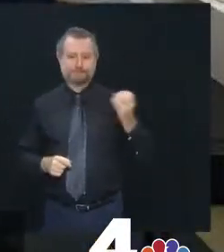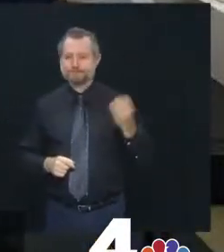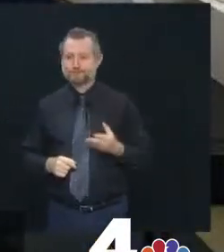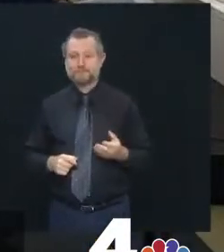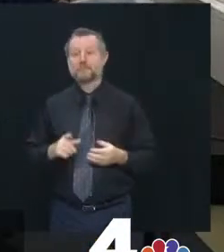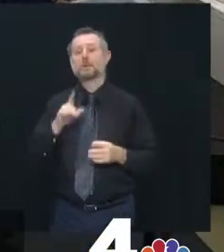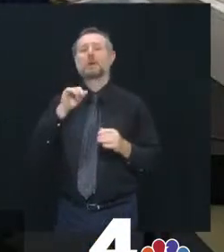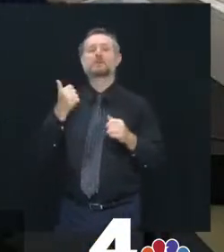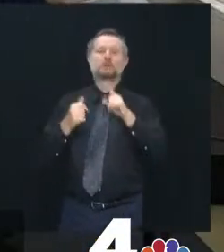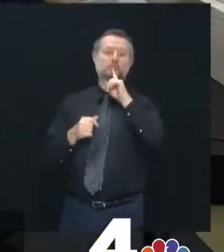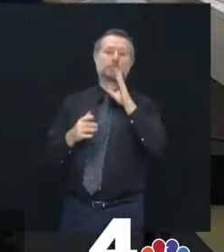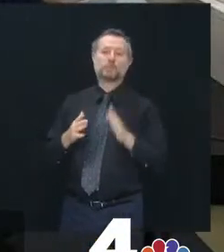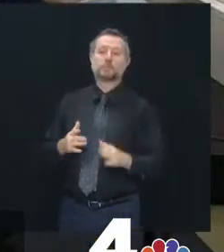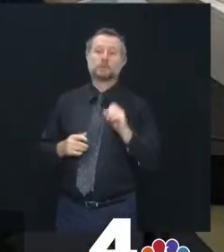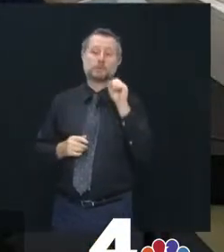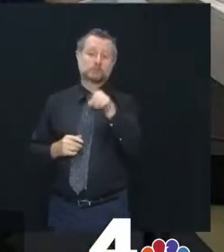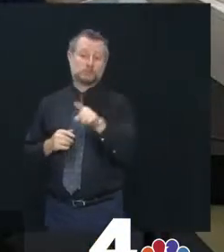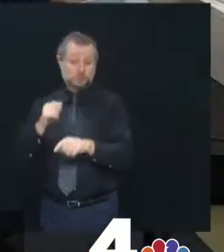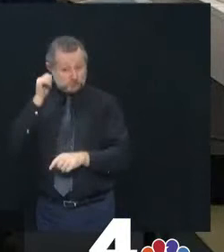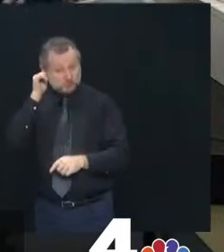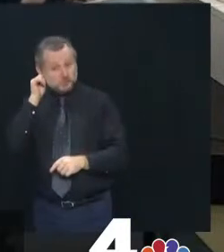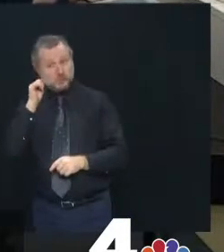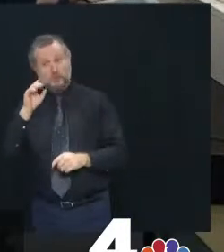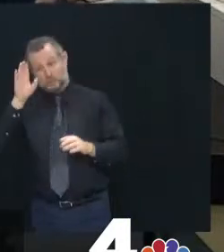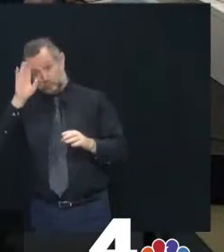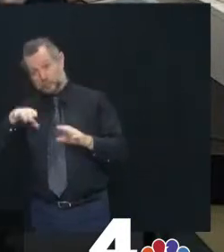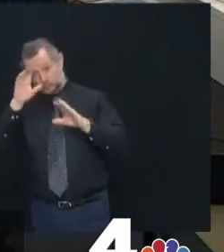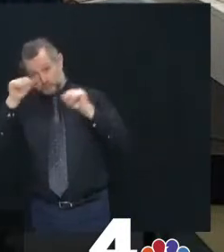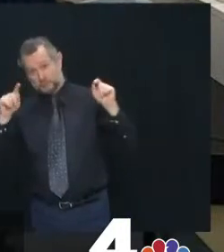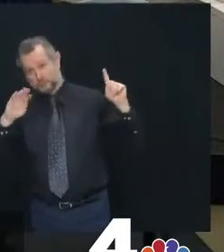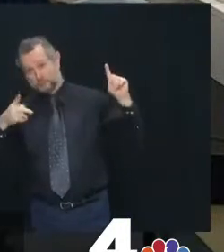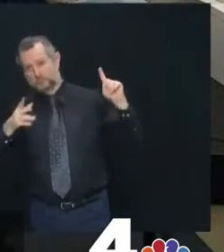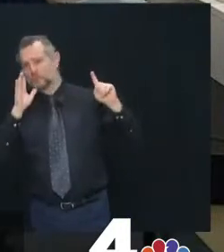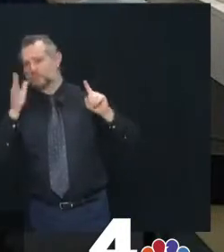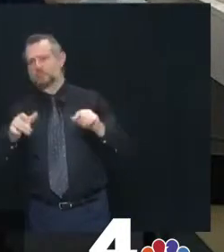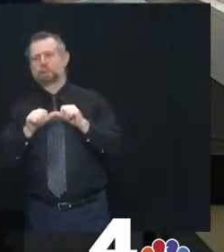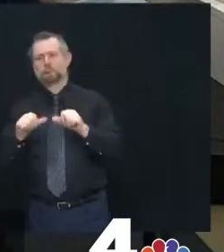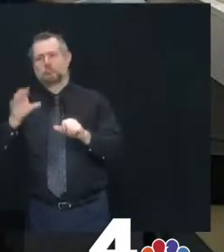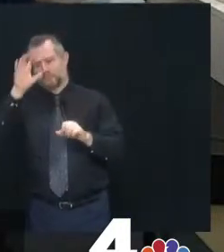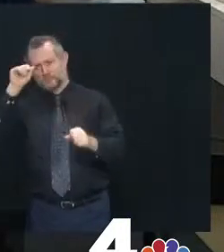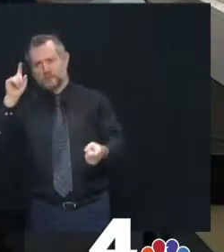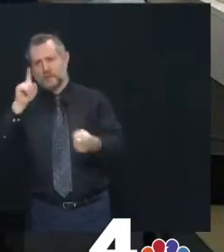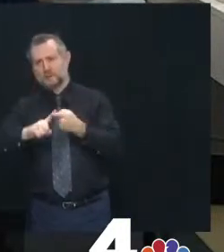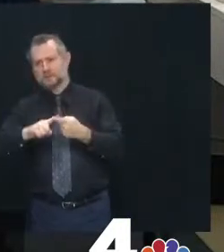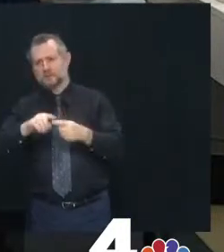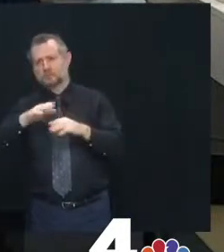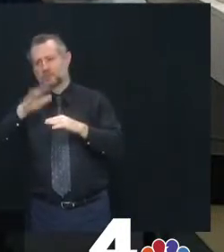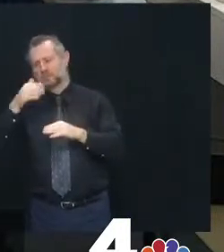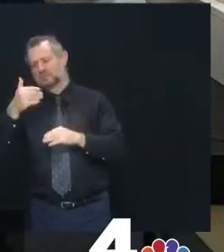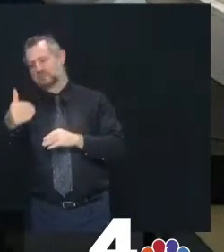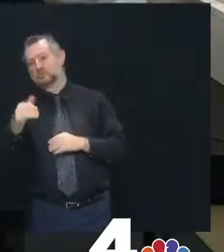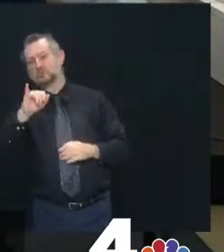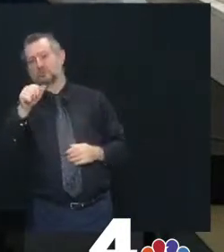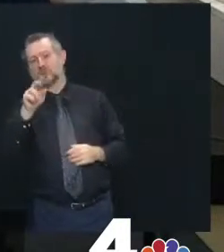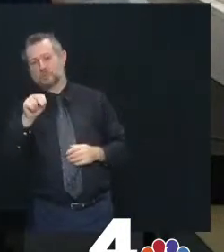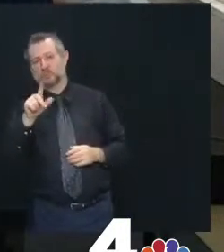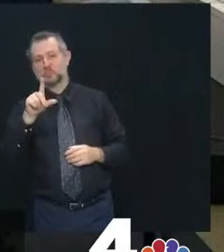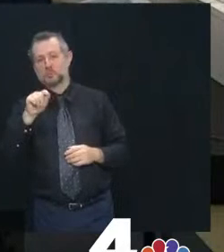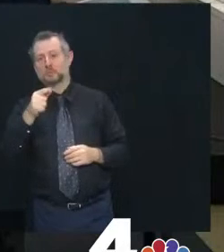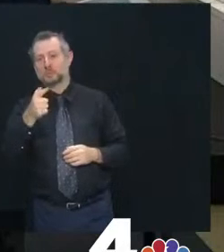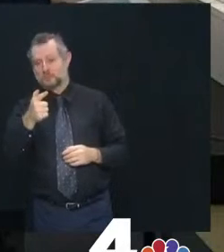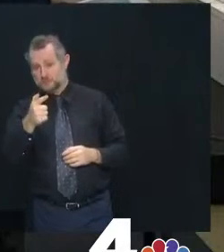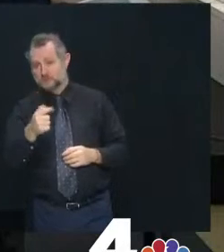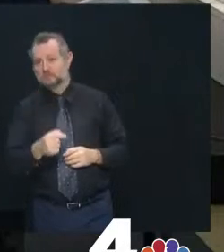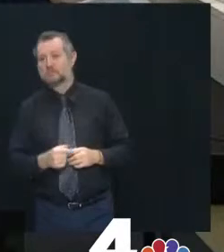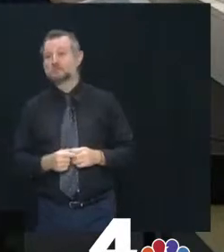Governor, one thing we do know is that President Trump will be in office at least until January 20th. What confidence do